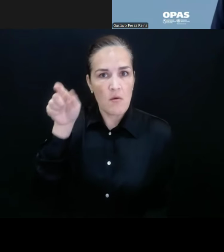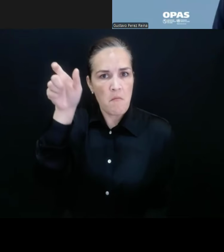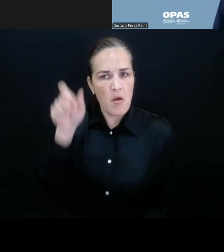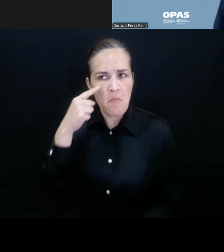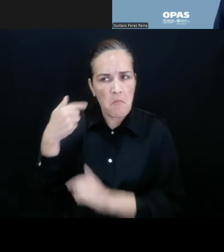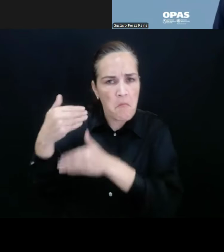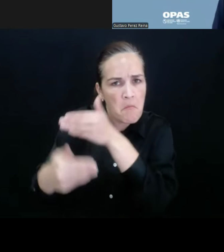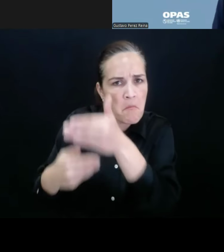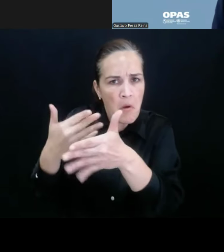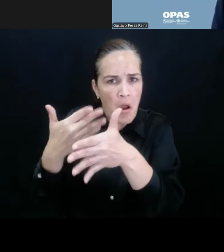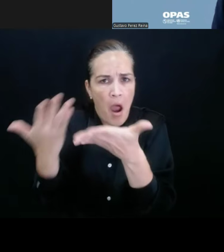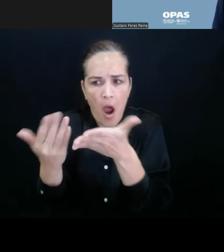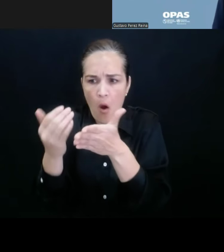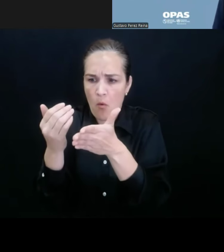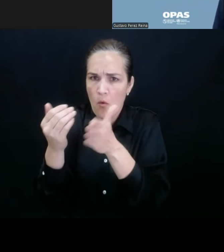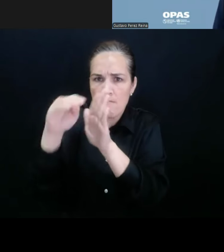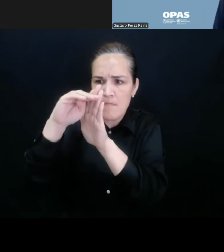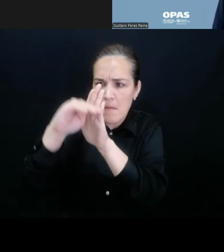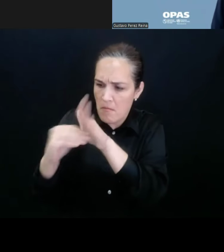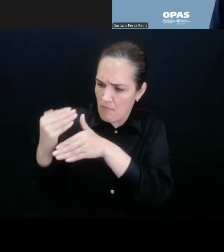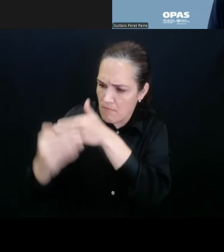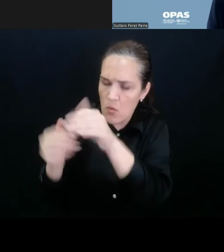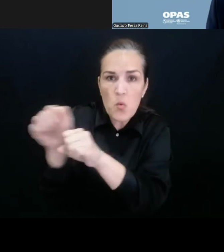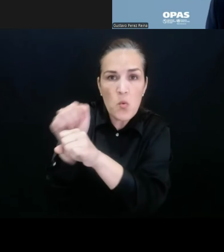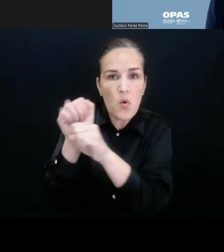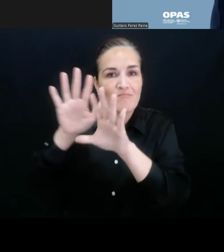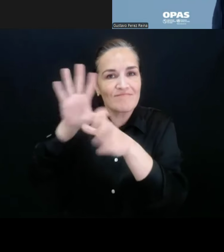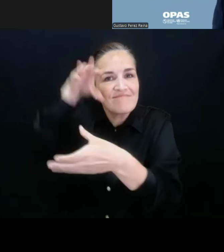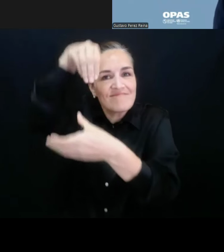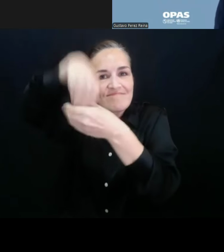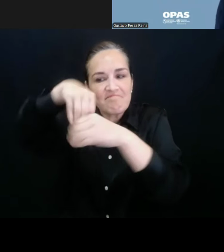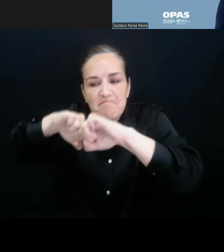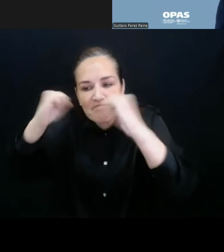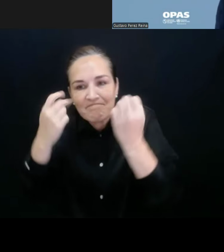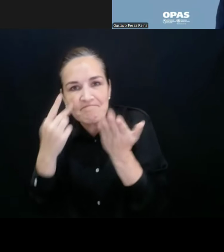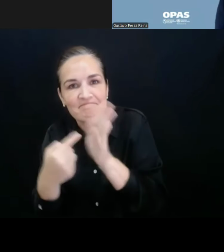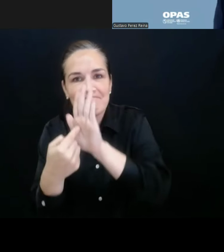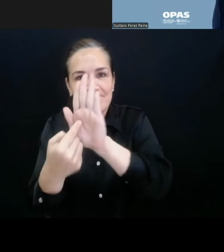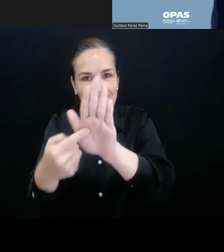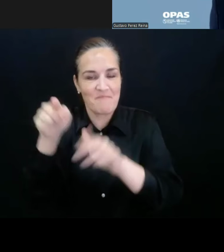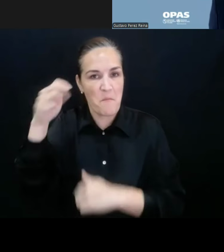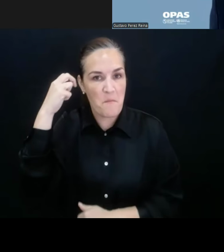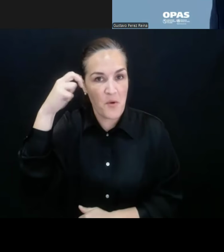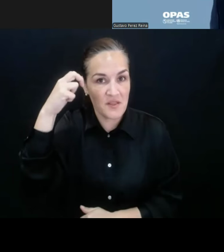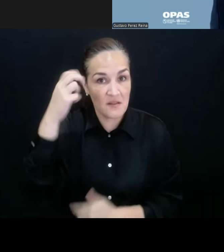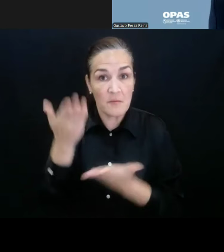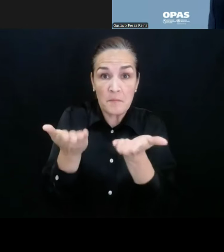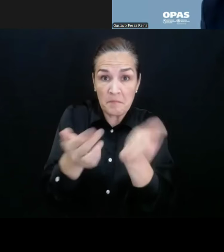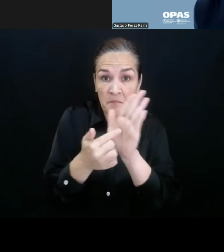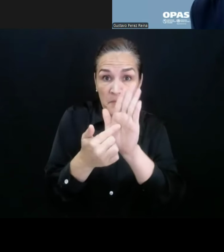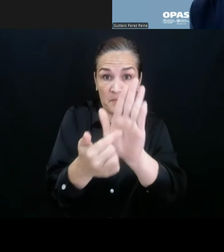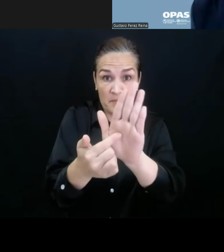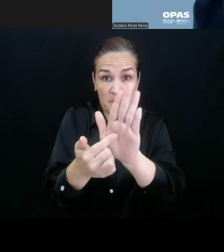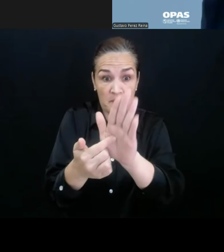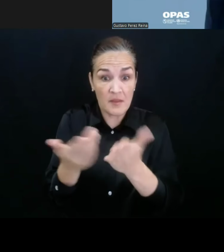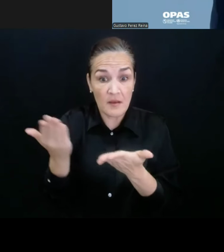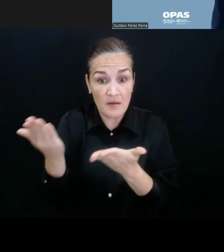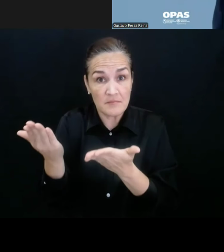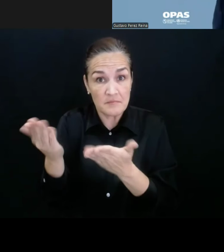de of esta guía de acción implementation en and Montenegro. development of this action guide has been Tenemos a la in doctora Montevideo. We Mina have para Dr.